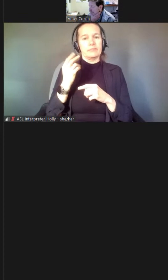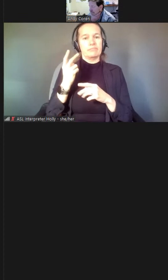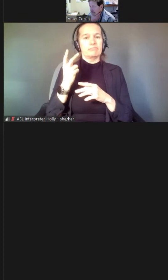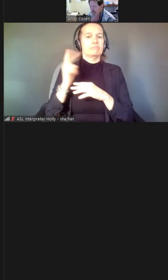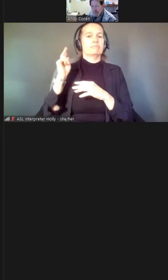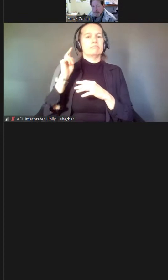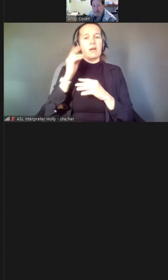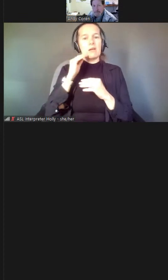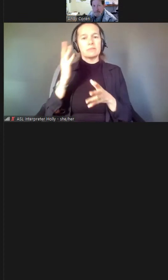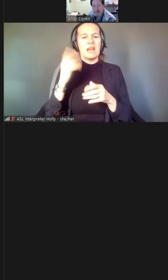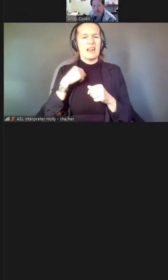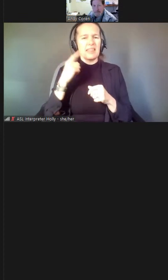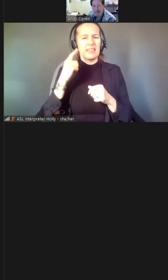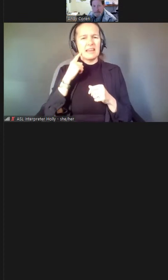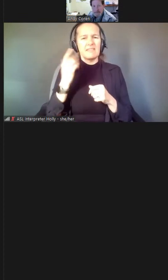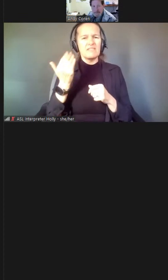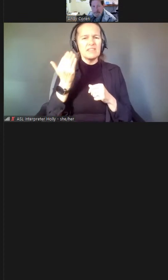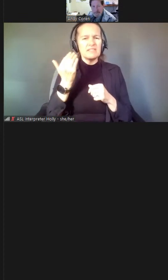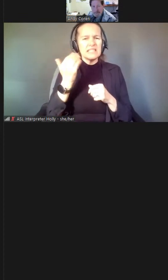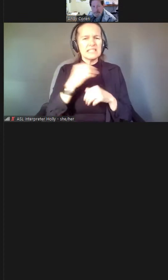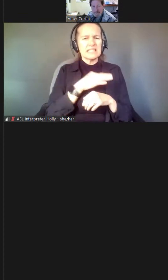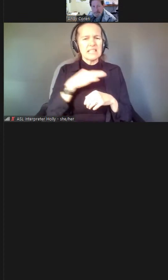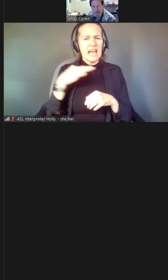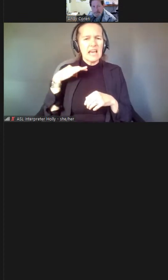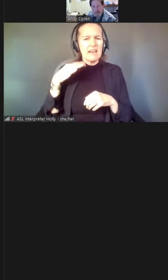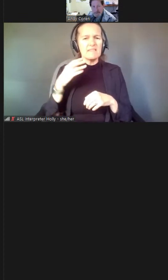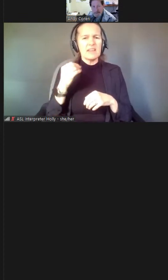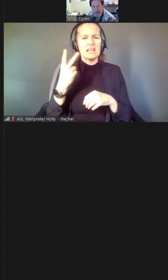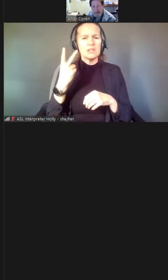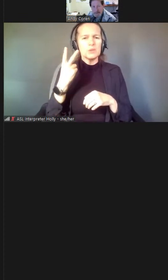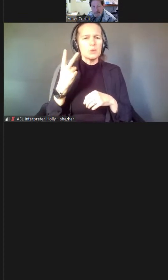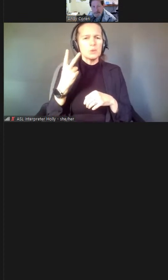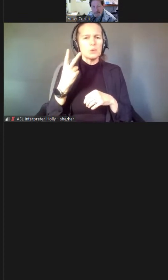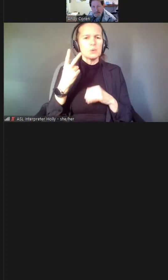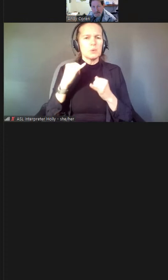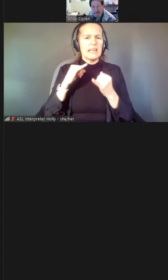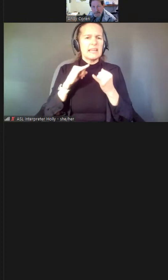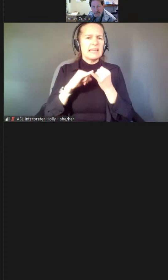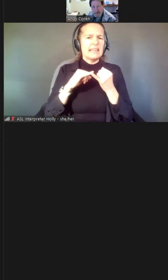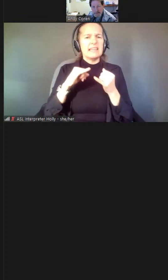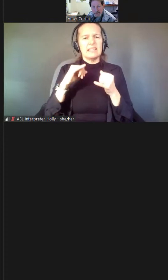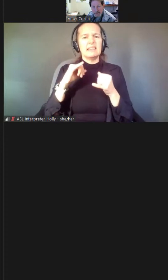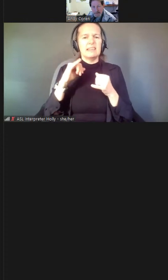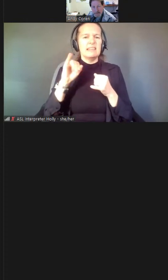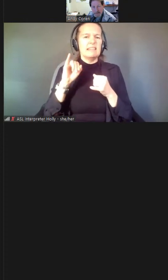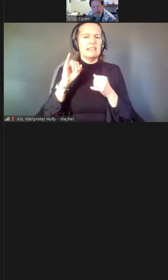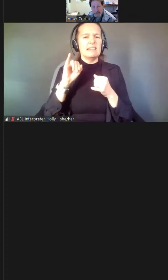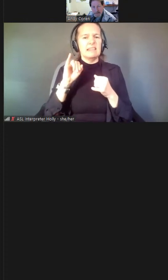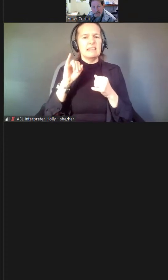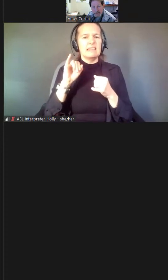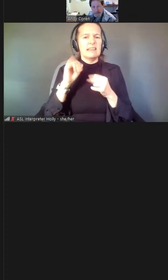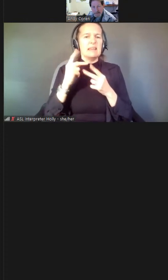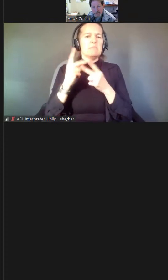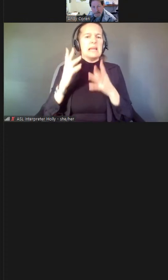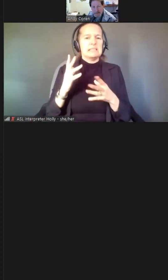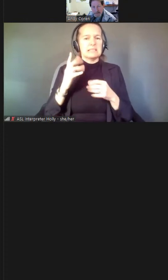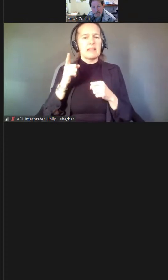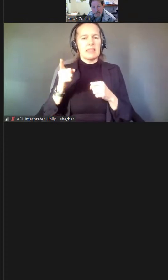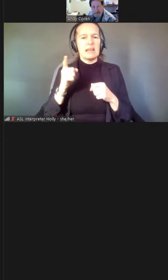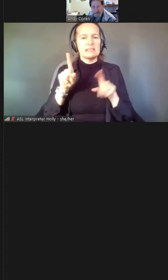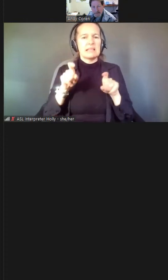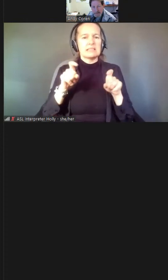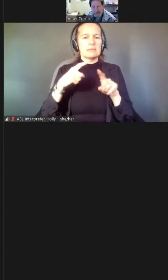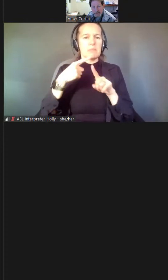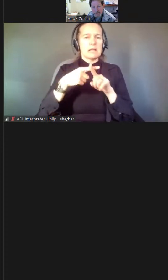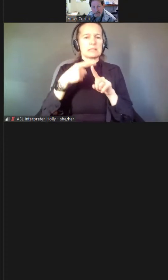numbers were 15 staff, and at that point, 2 inmates had tested positive via antigen tests. I don't know if you